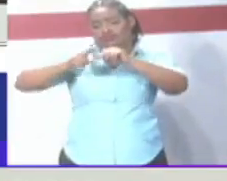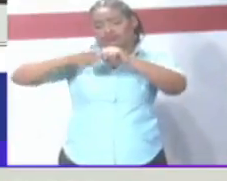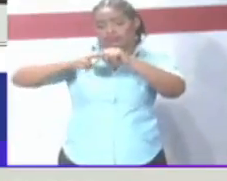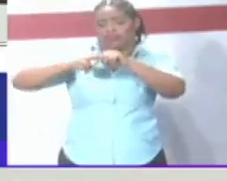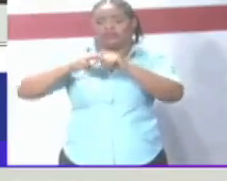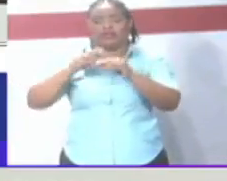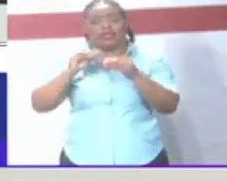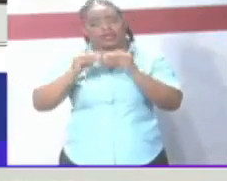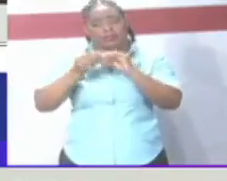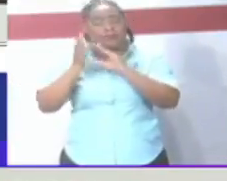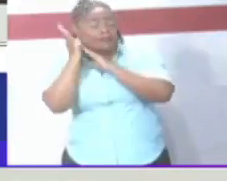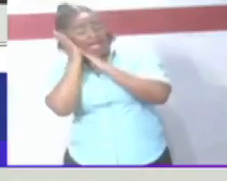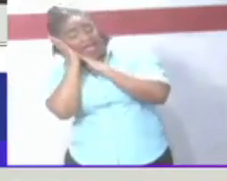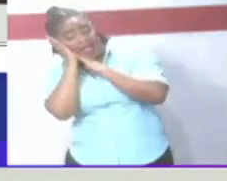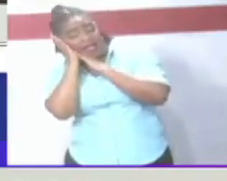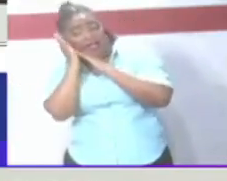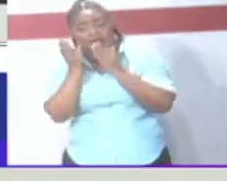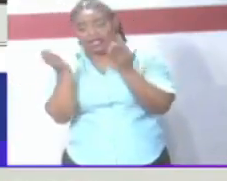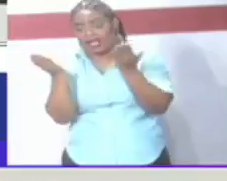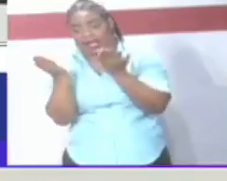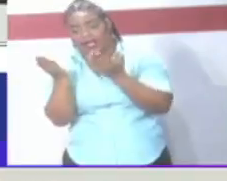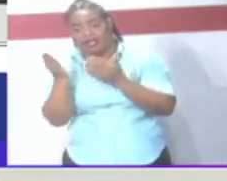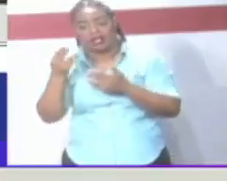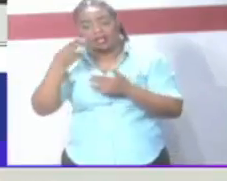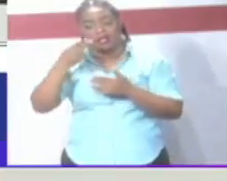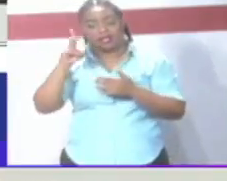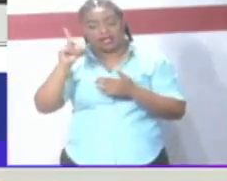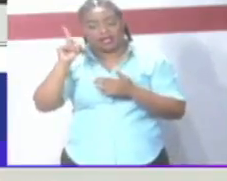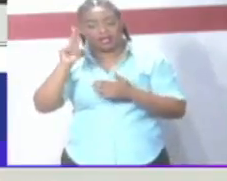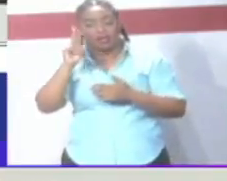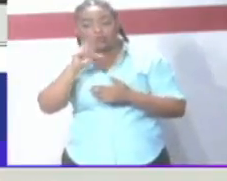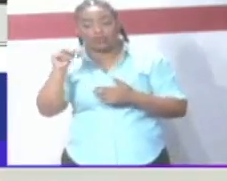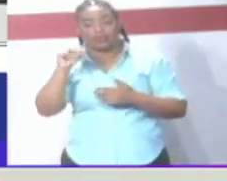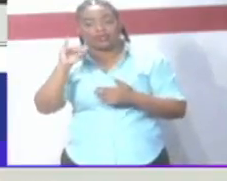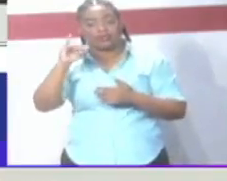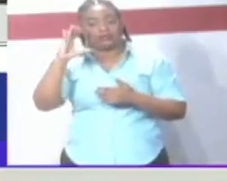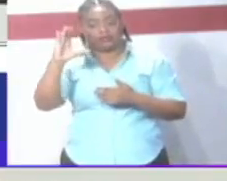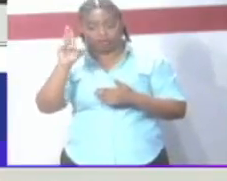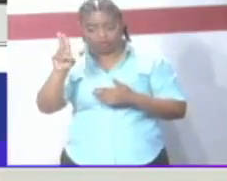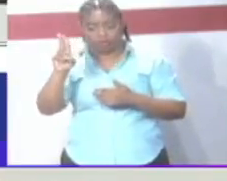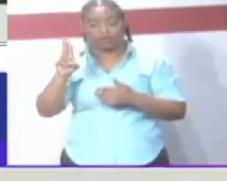and the high dependency unit. Now, from our statistics that we've been collating,